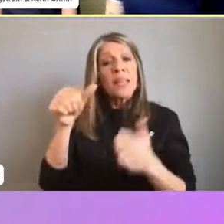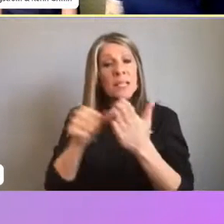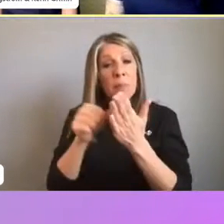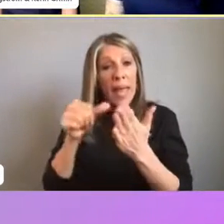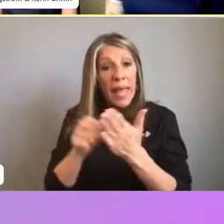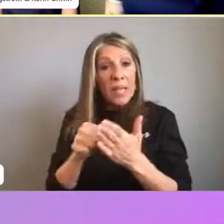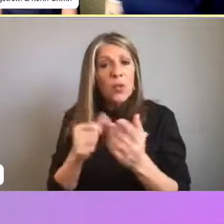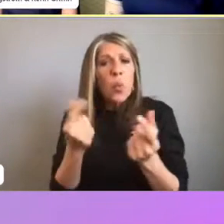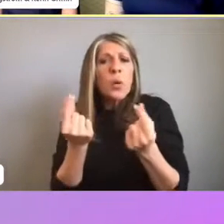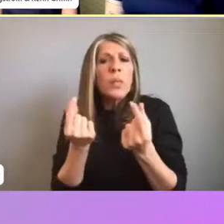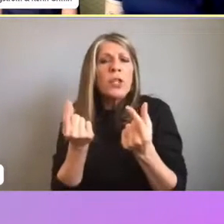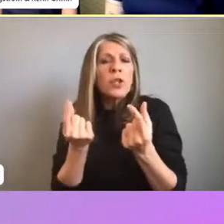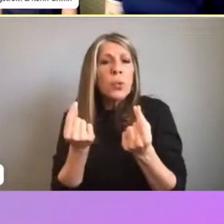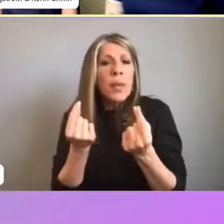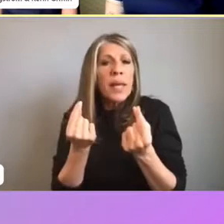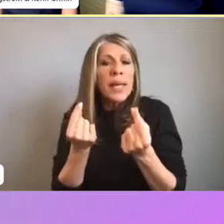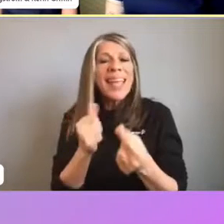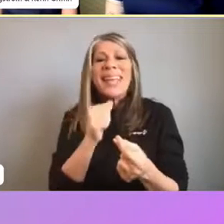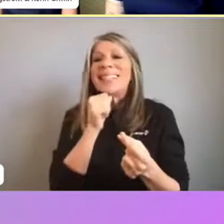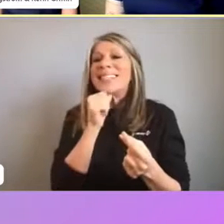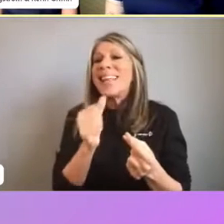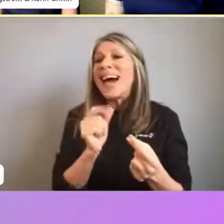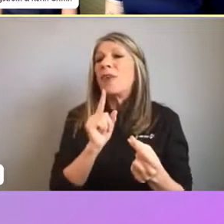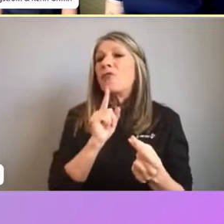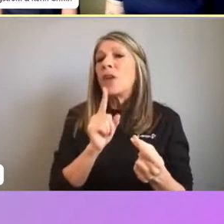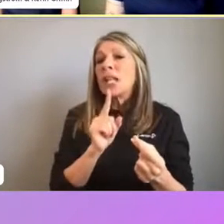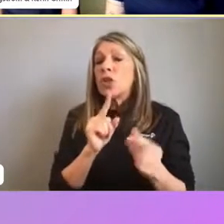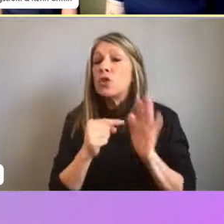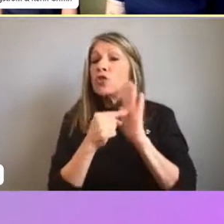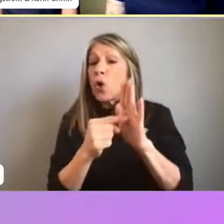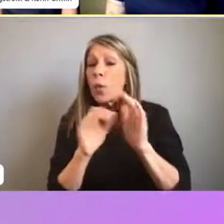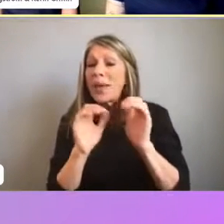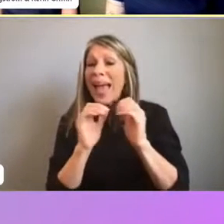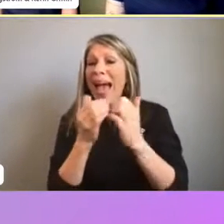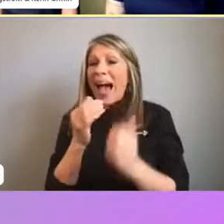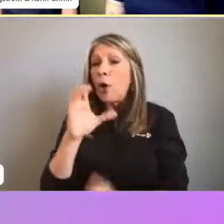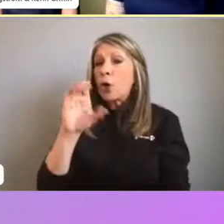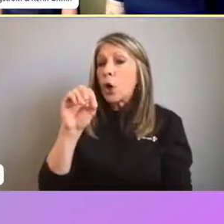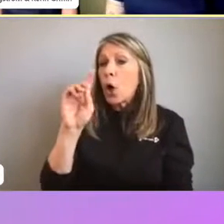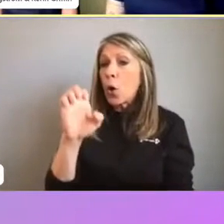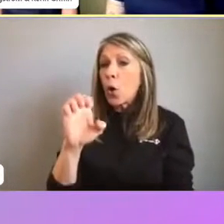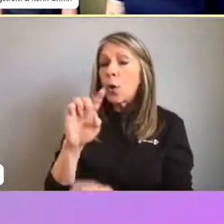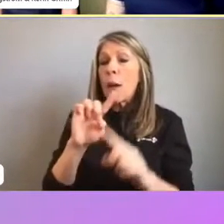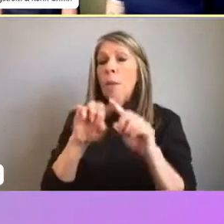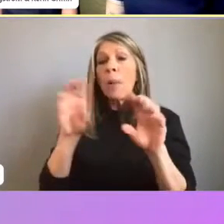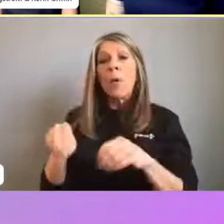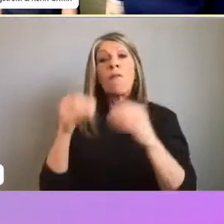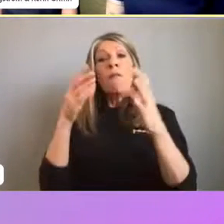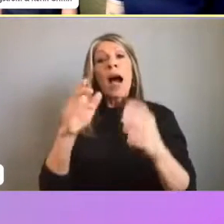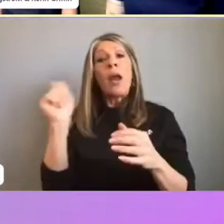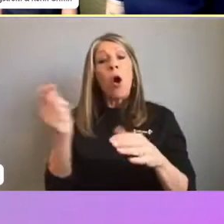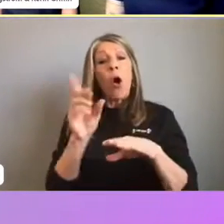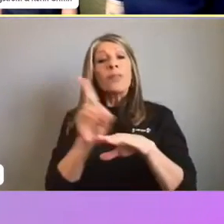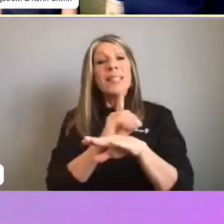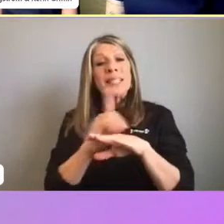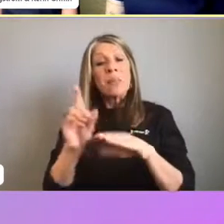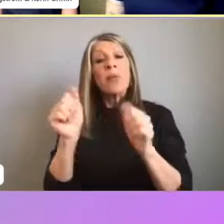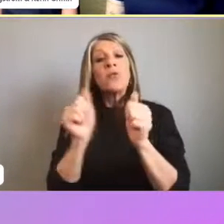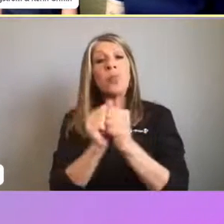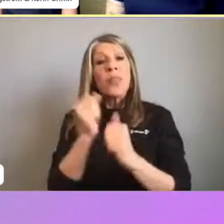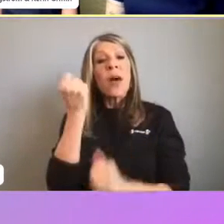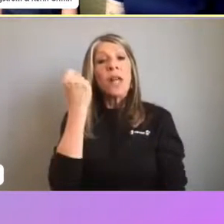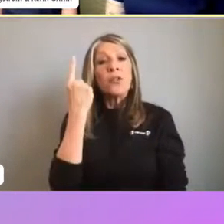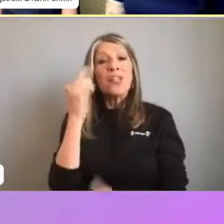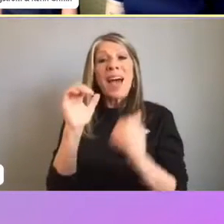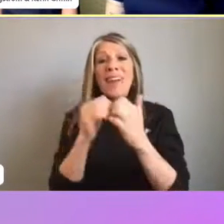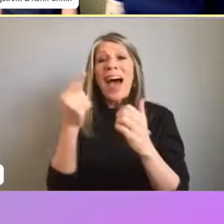What are we doing is not prescribing how to code, but instead provide all disciplines with the understanding and how